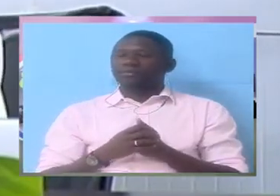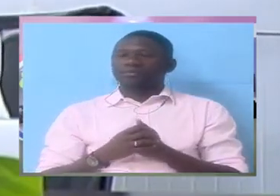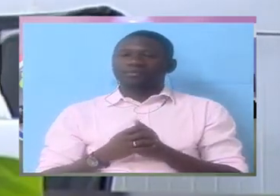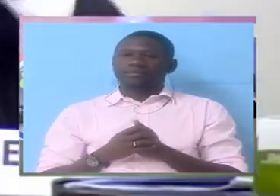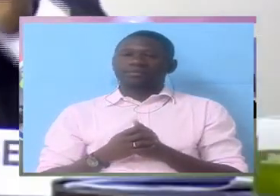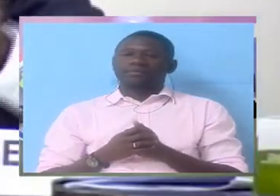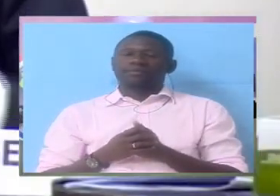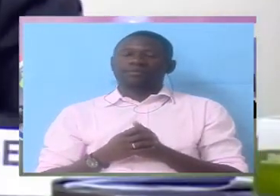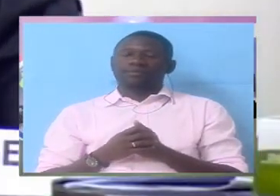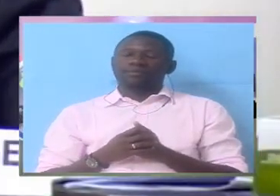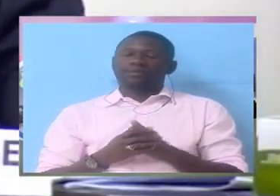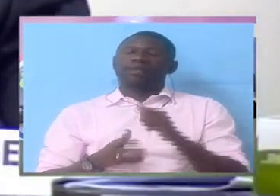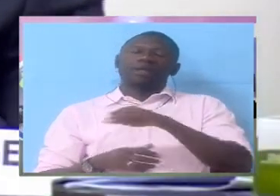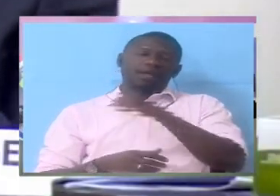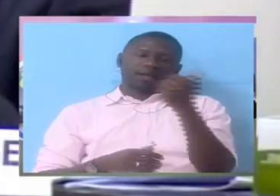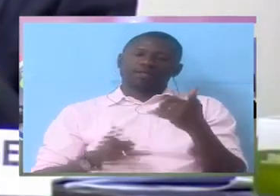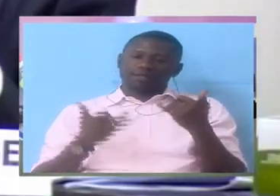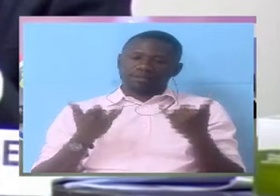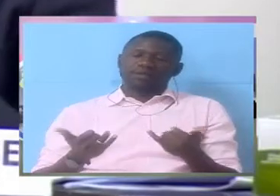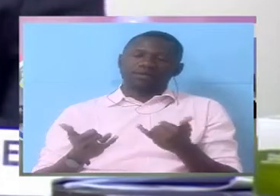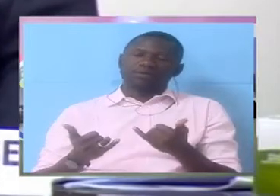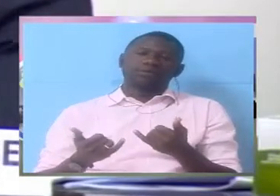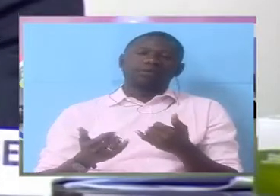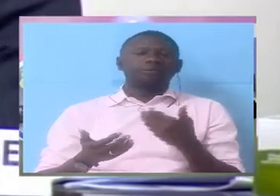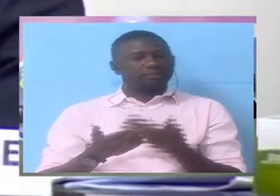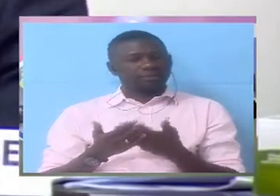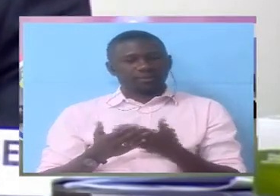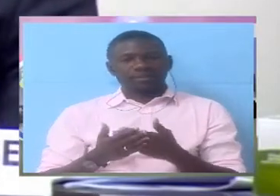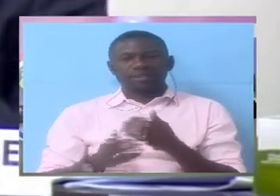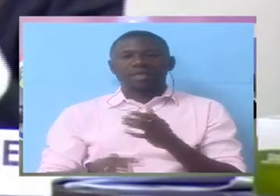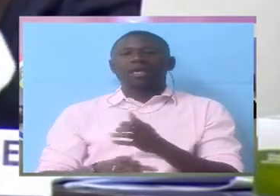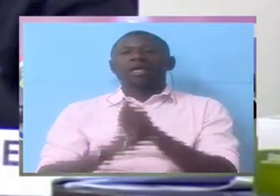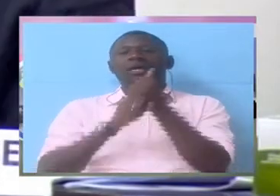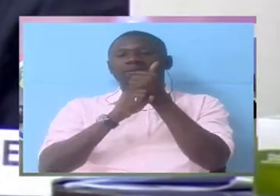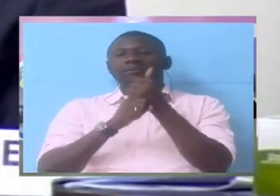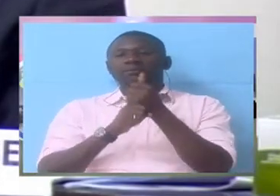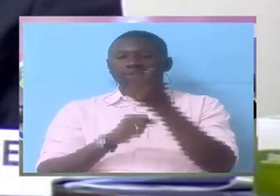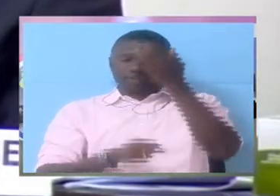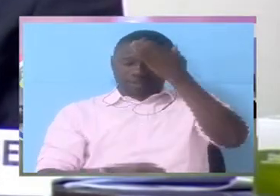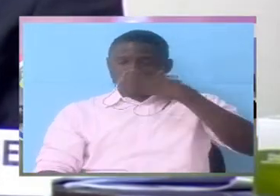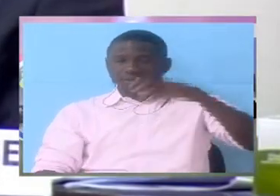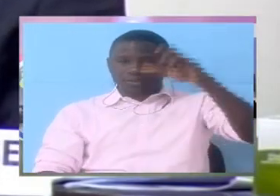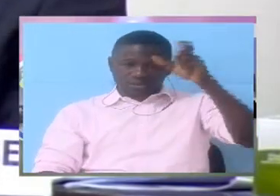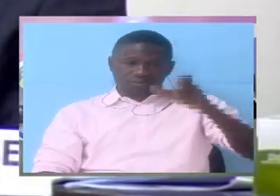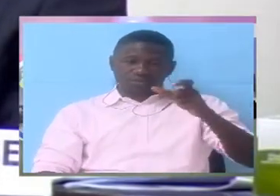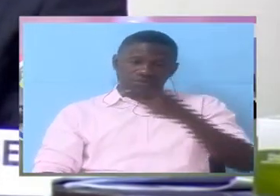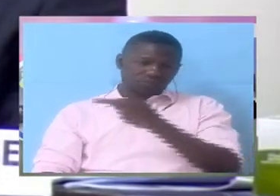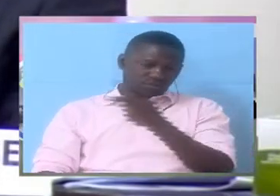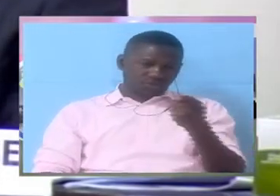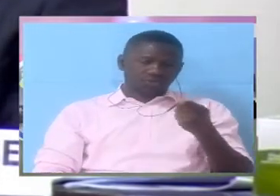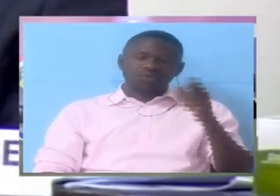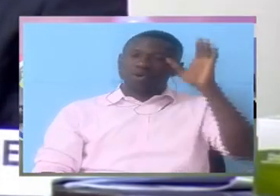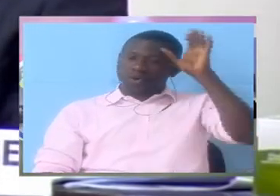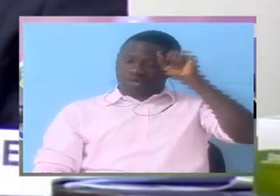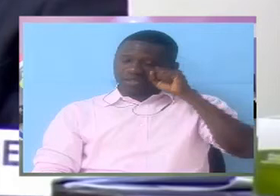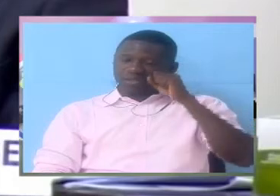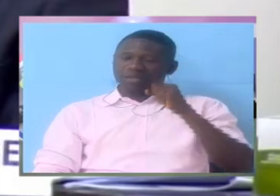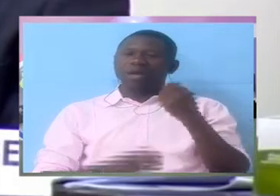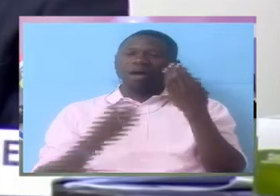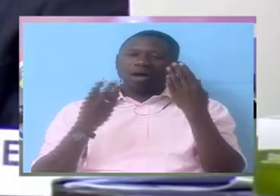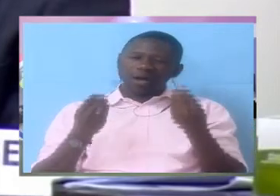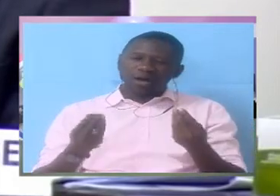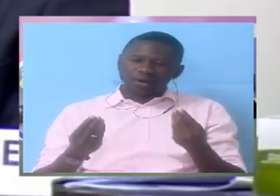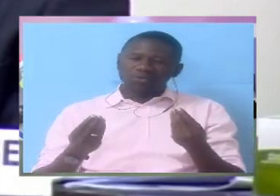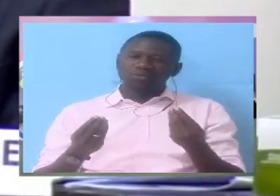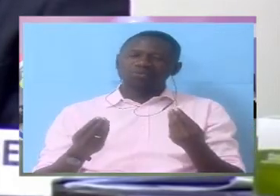And now, help the commission to understand how the NIA was a torture institution.